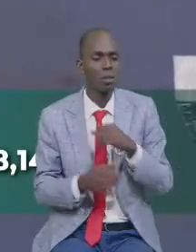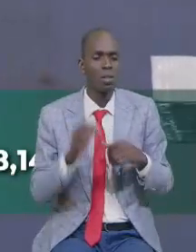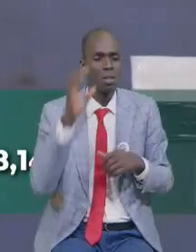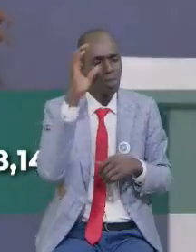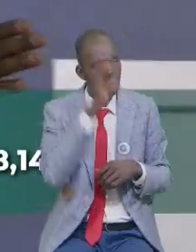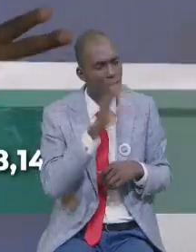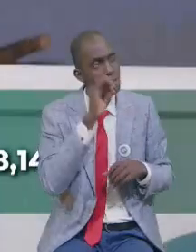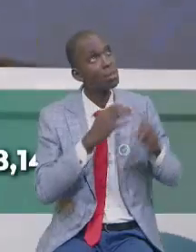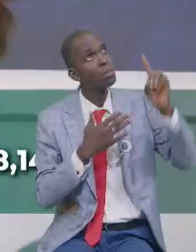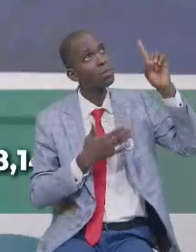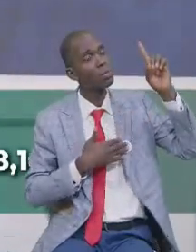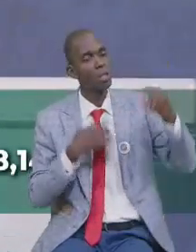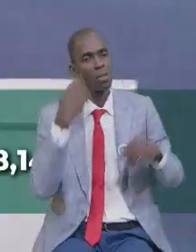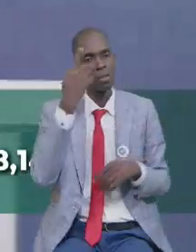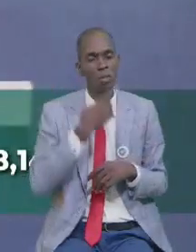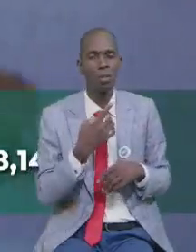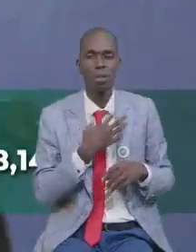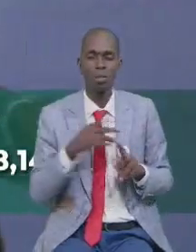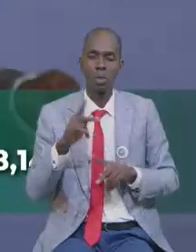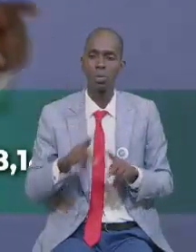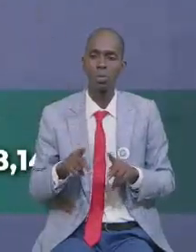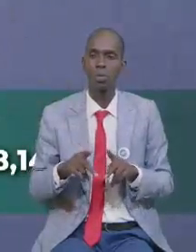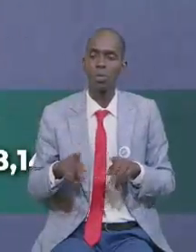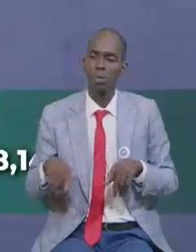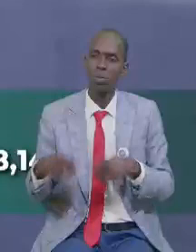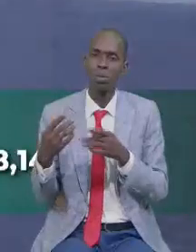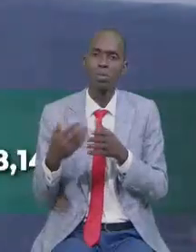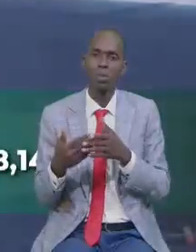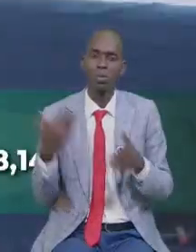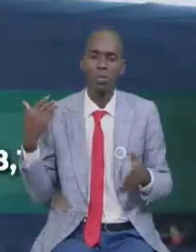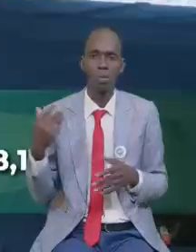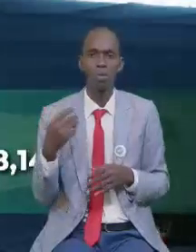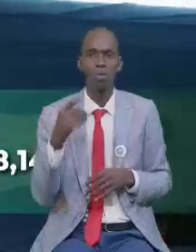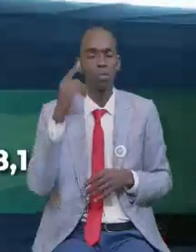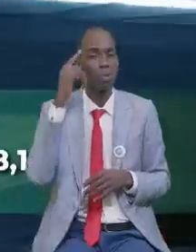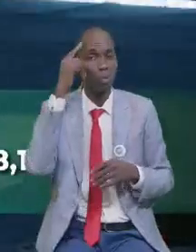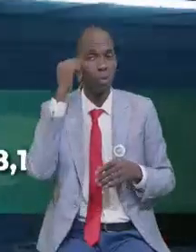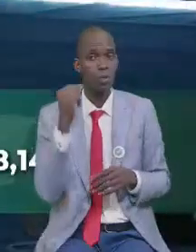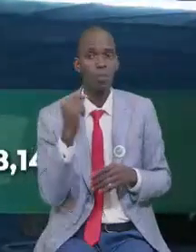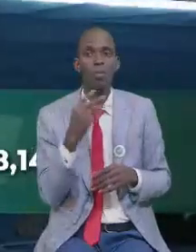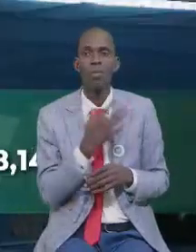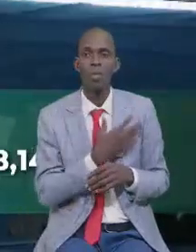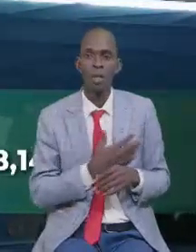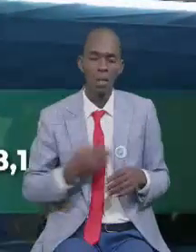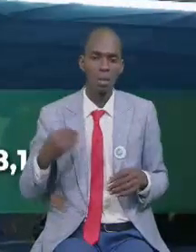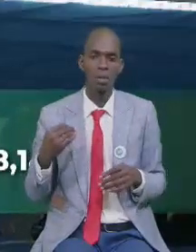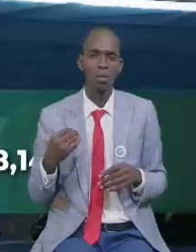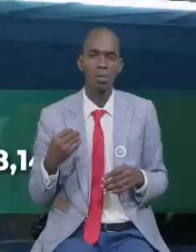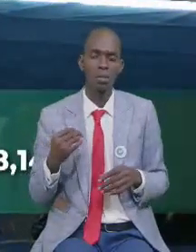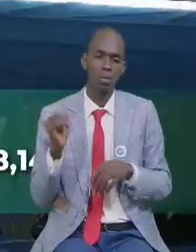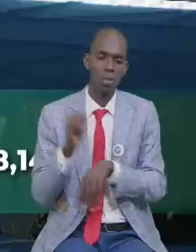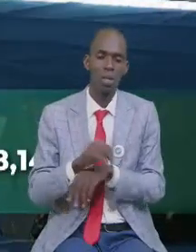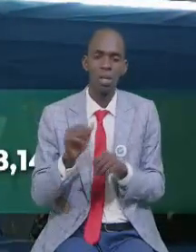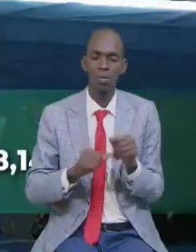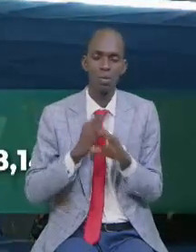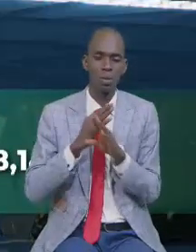went before Moses and he conquered every resisting power in Egypt. Seek my face. I'm your